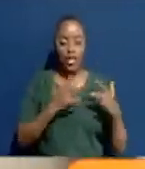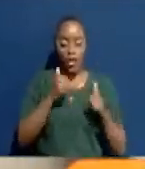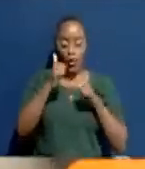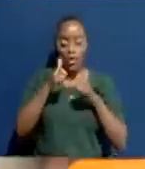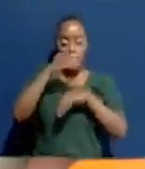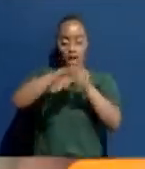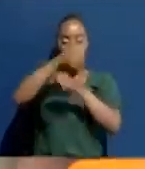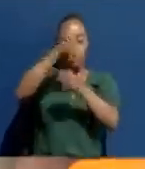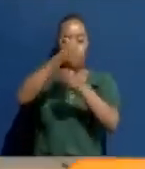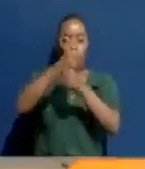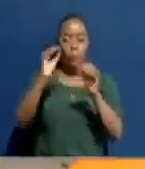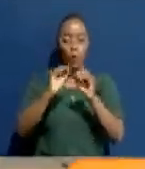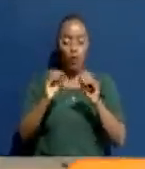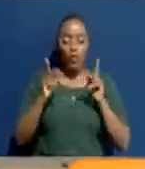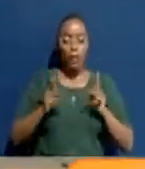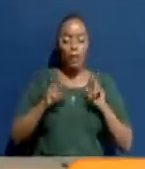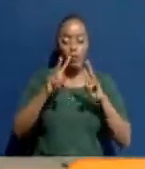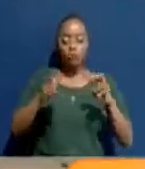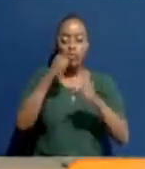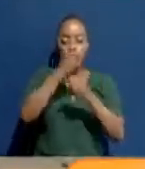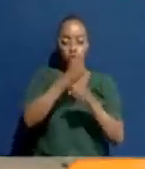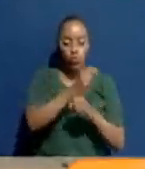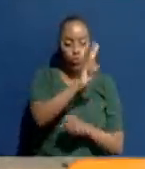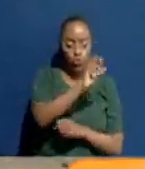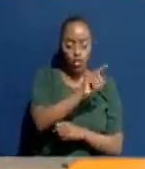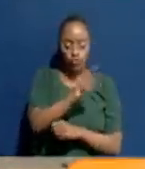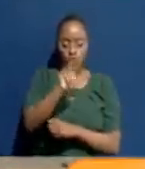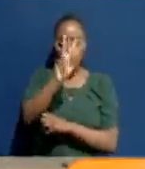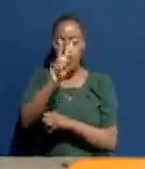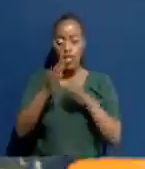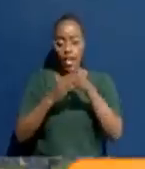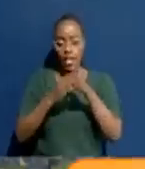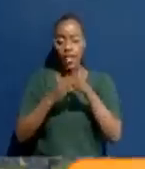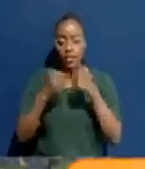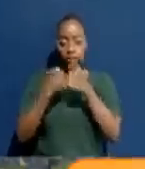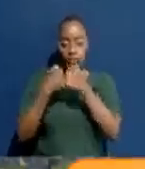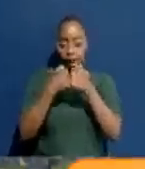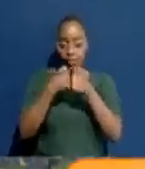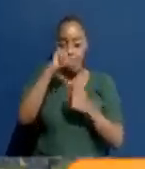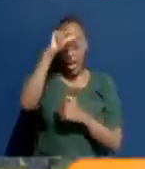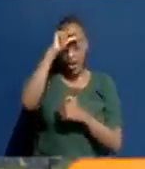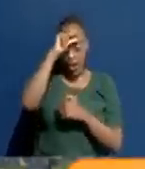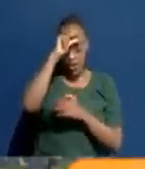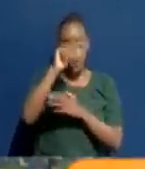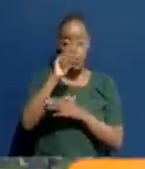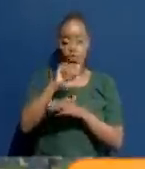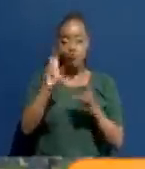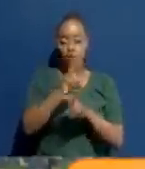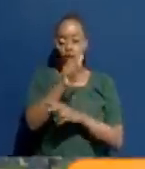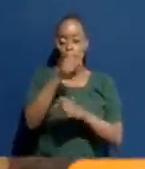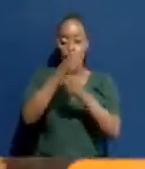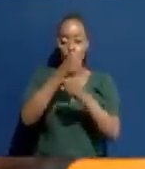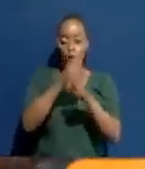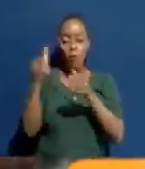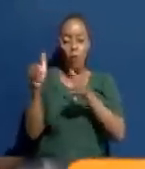get jobs, job seekers between the ages of 20 and 29 have challenged the government to seek other employment